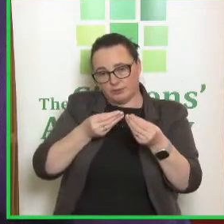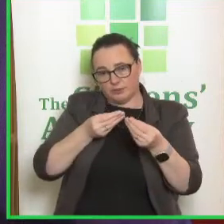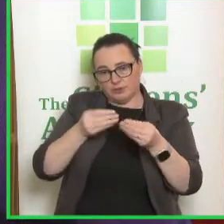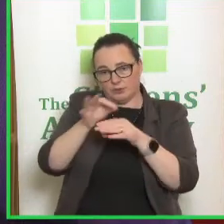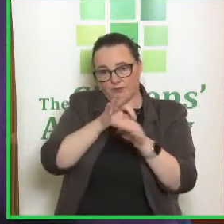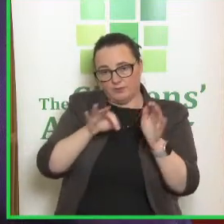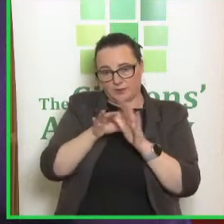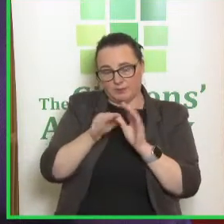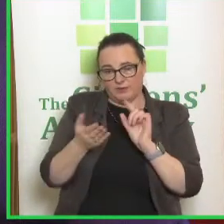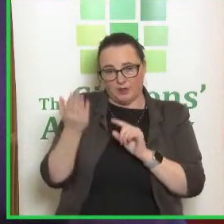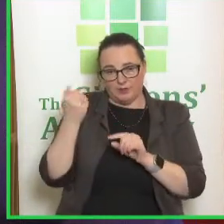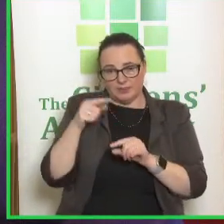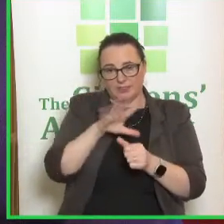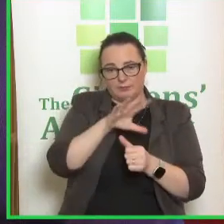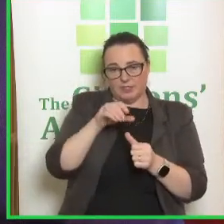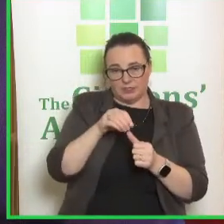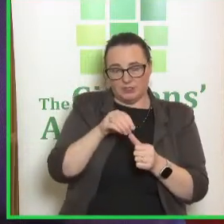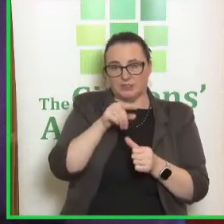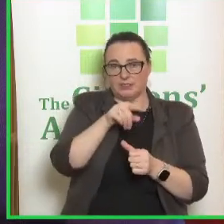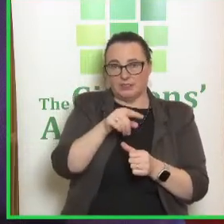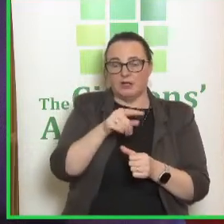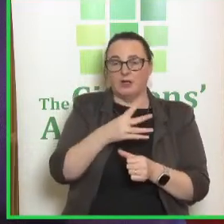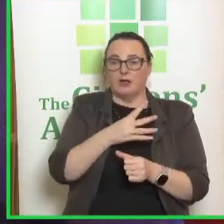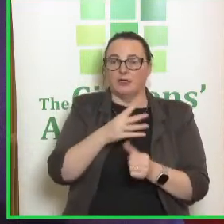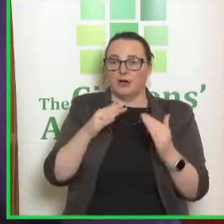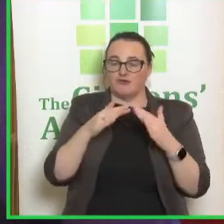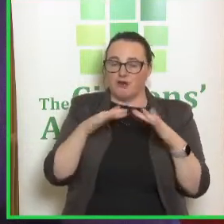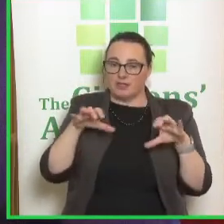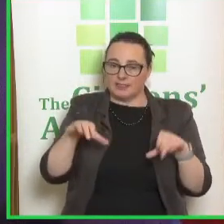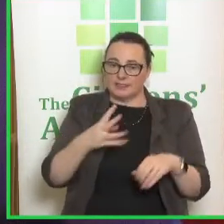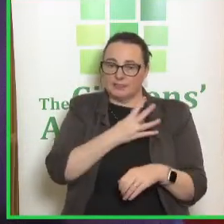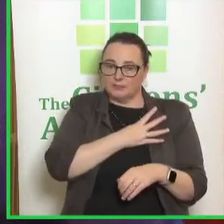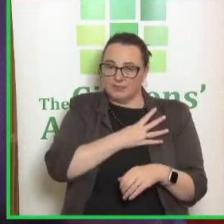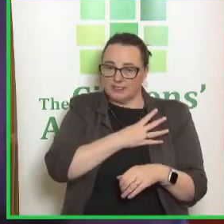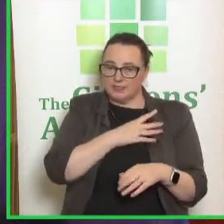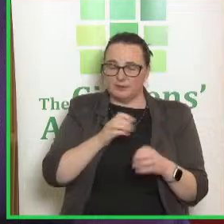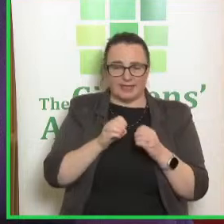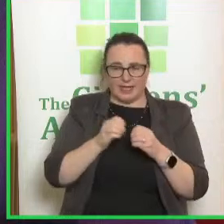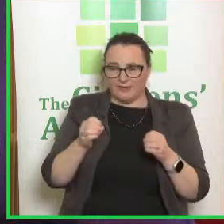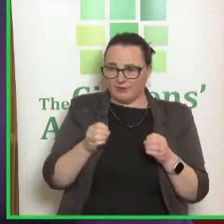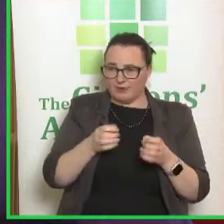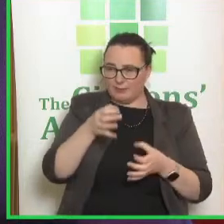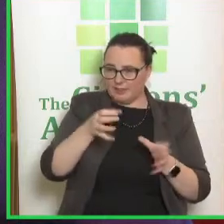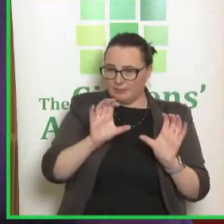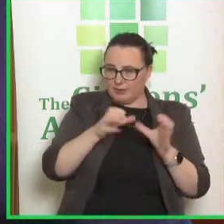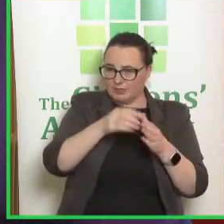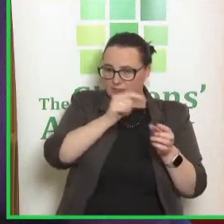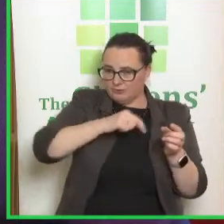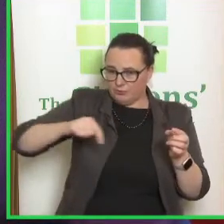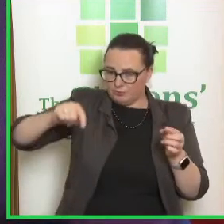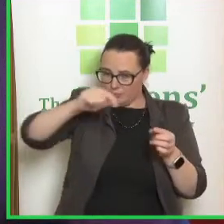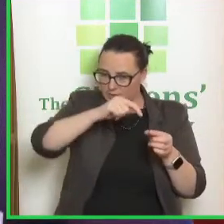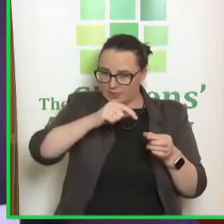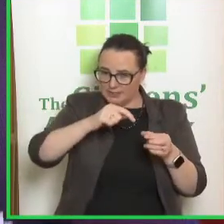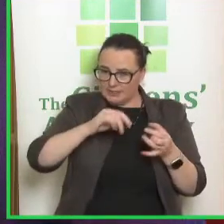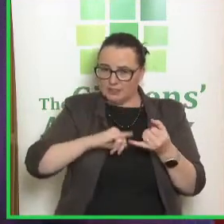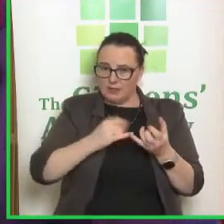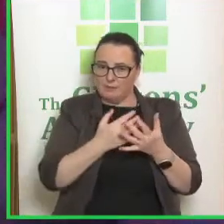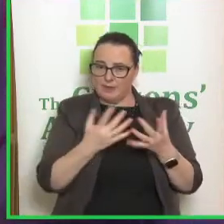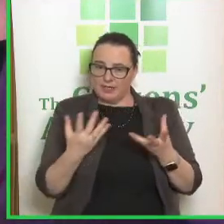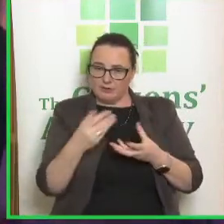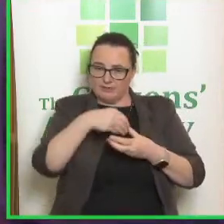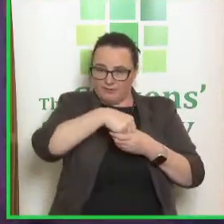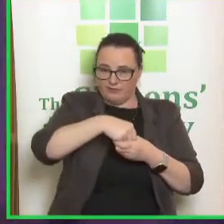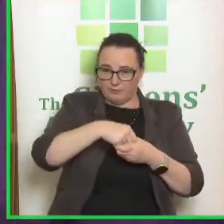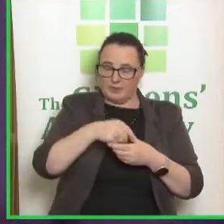time, I was on the Special Oireachtas Committee on the 8th Amendment, and it was every party group, but I can have a discussion with you separately in relation to the composition of that. Thank